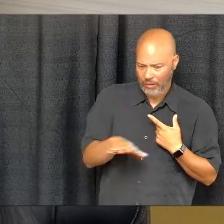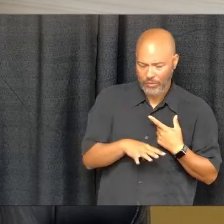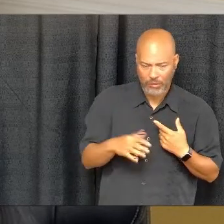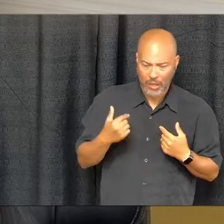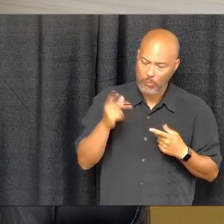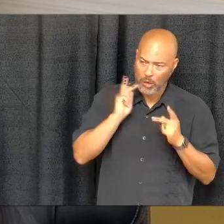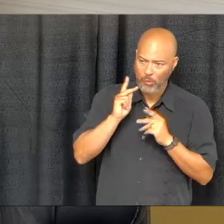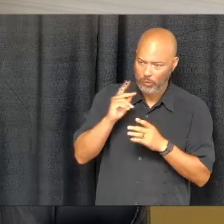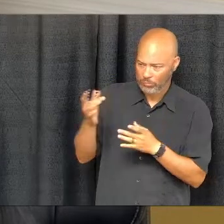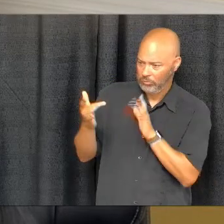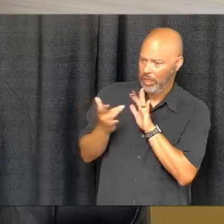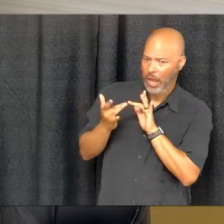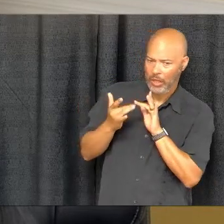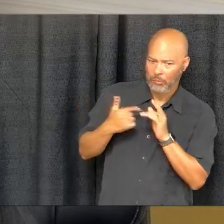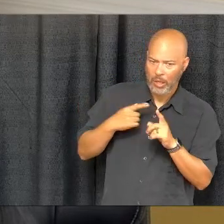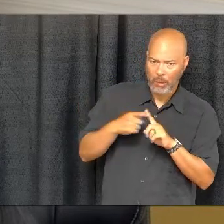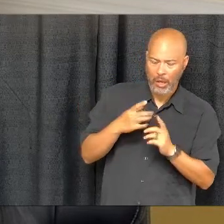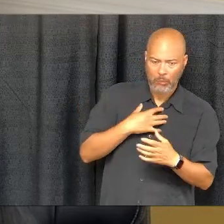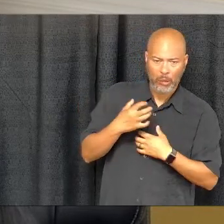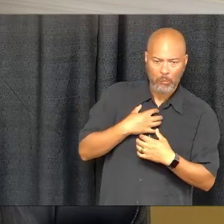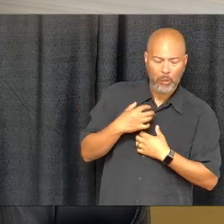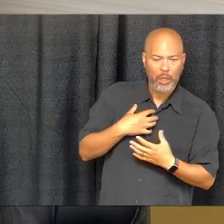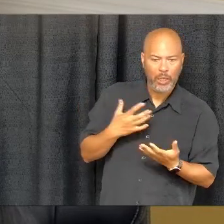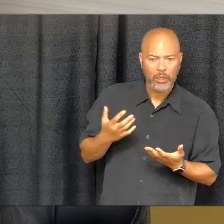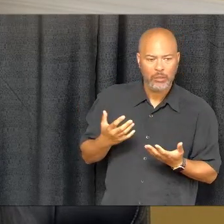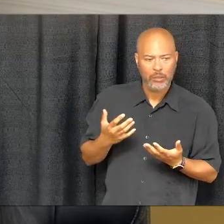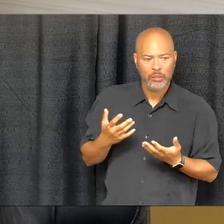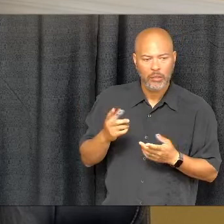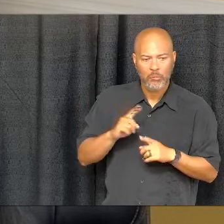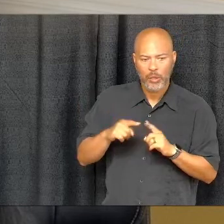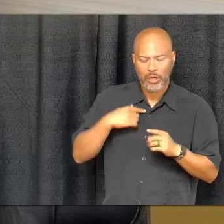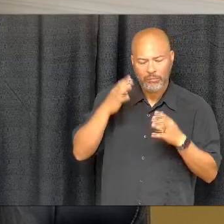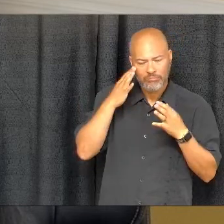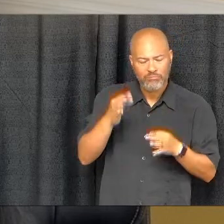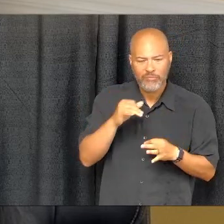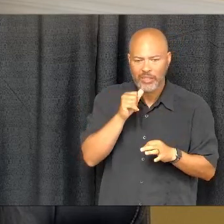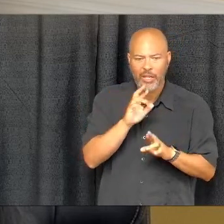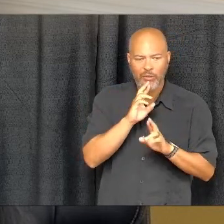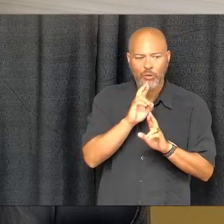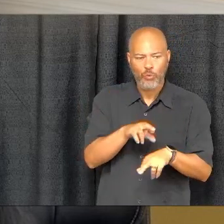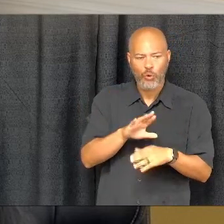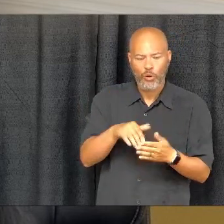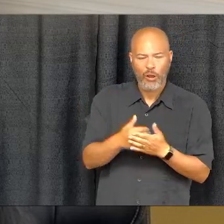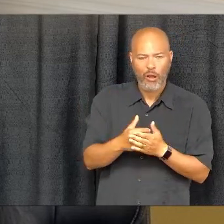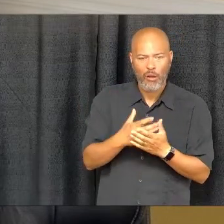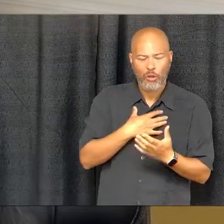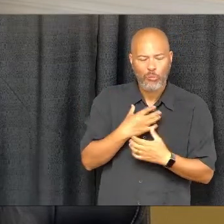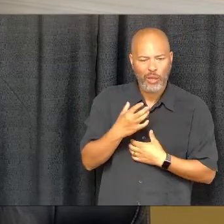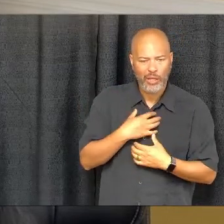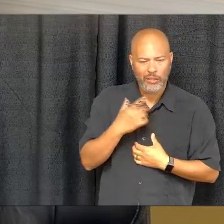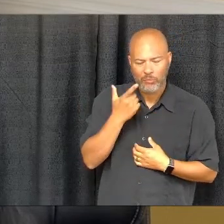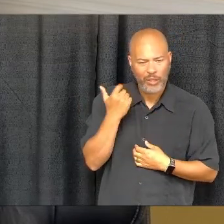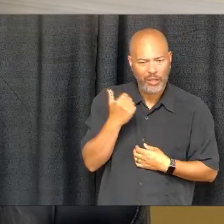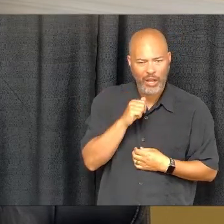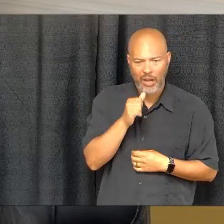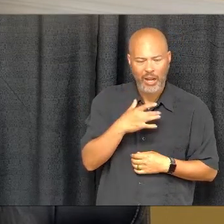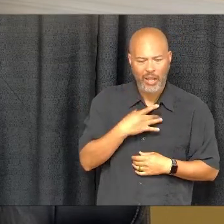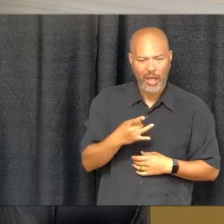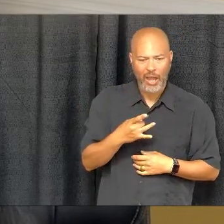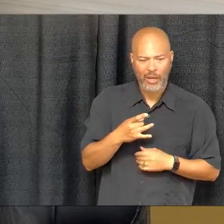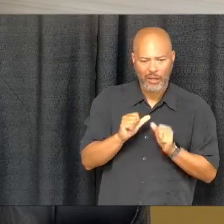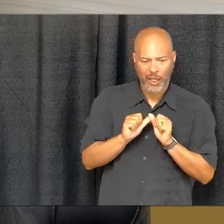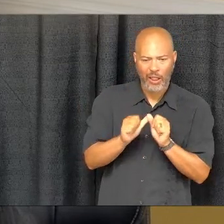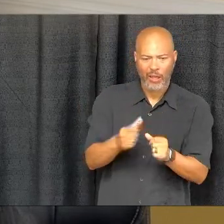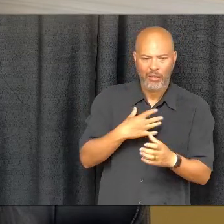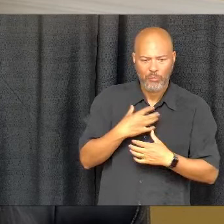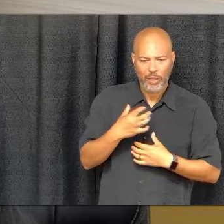many complaints, but I chose not to report all complaints because I don't like to be a complainer.